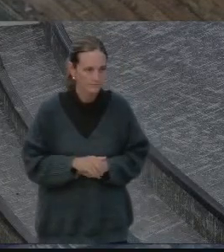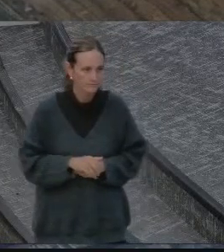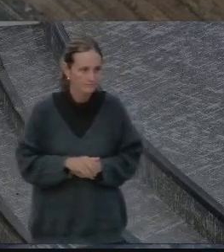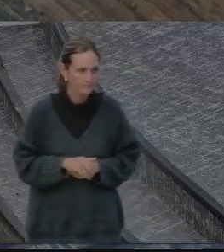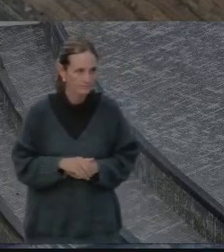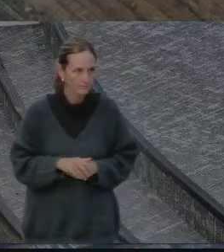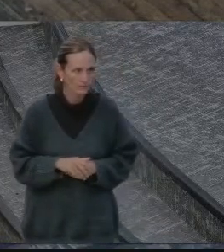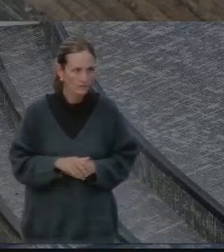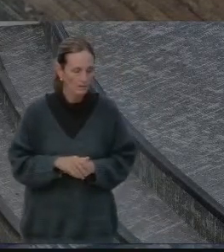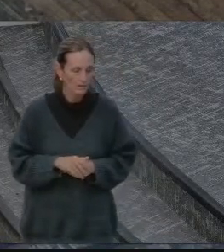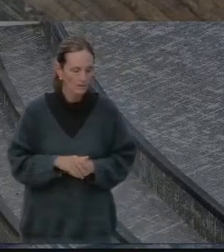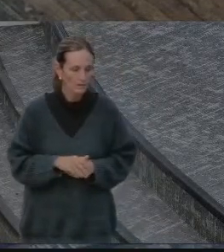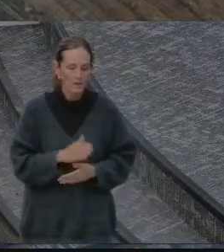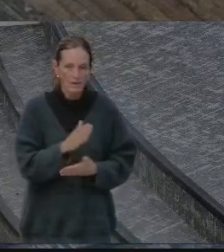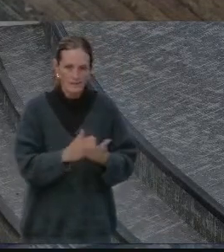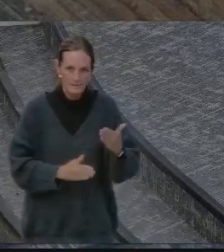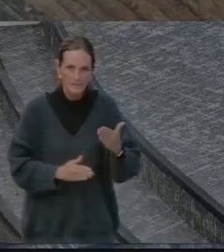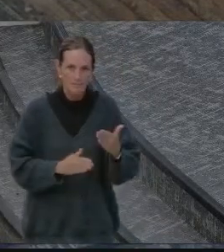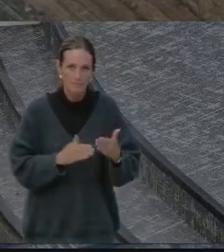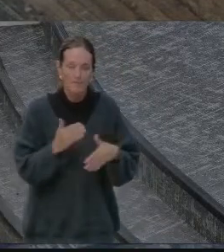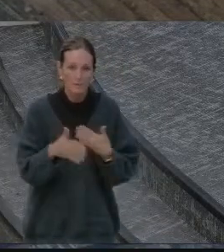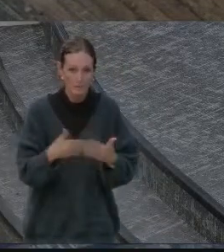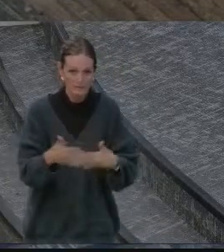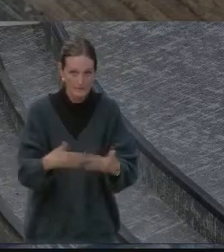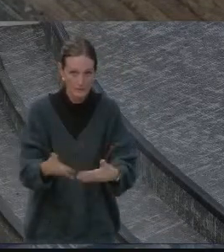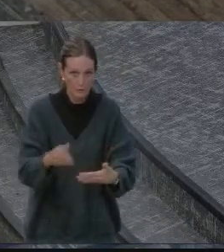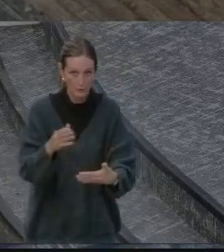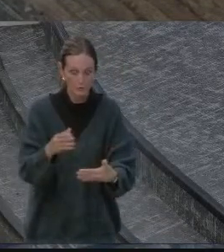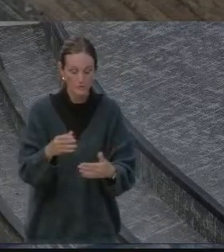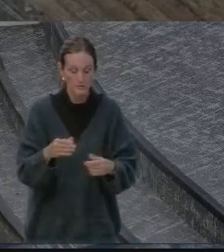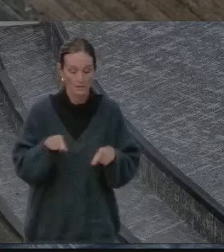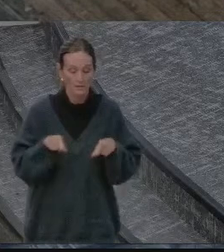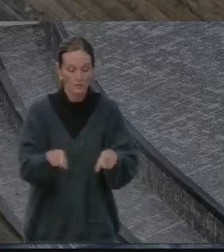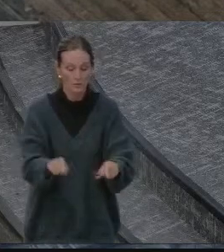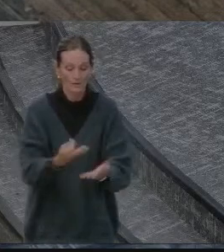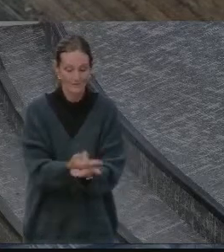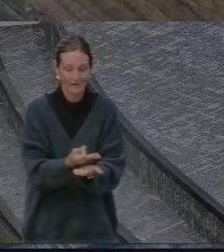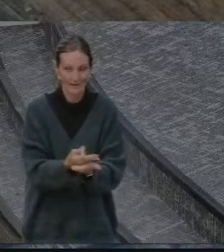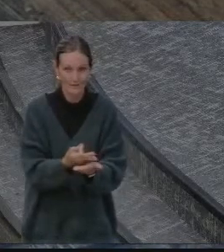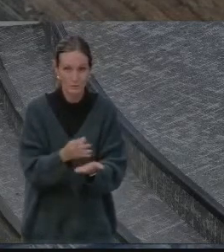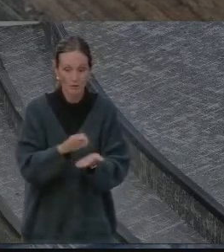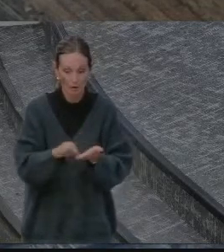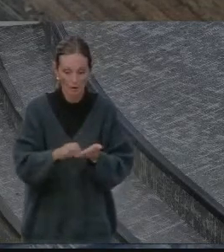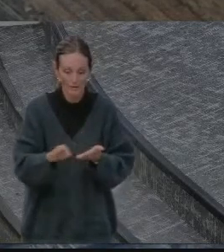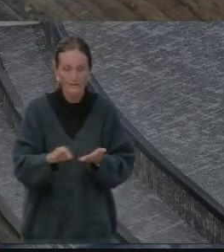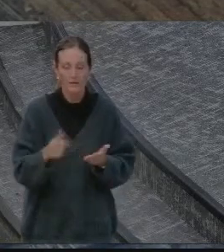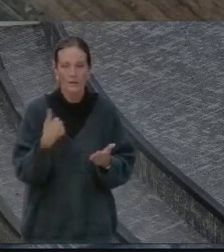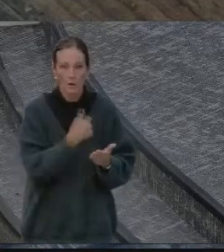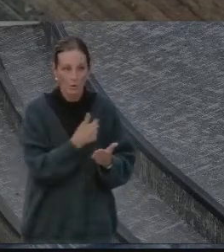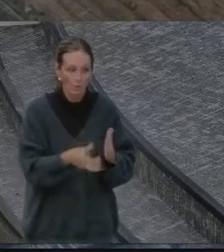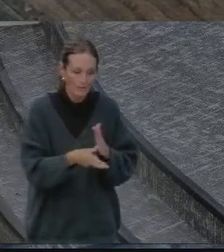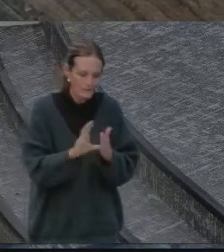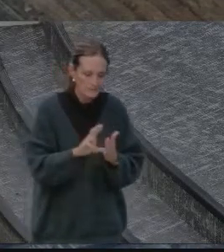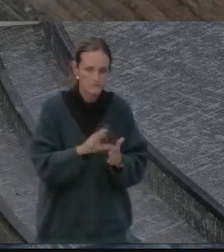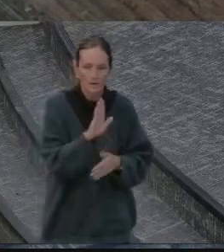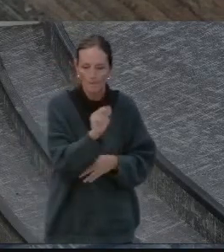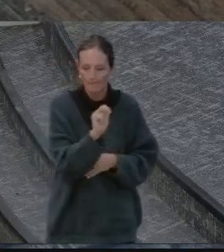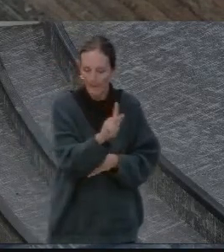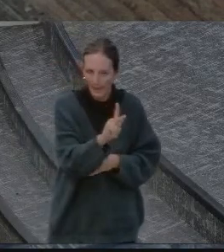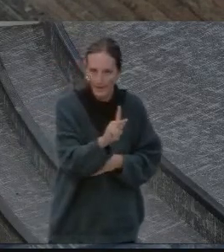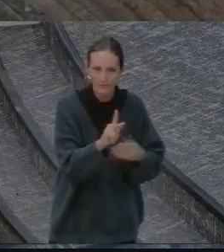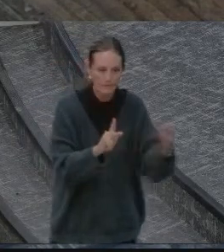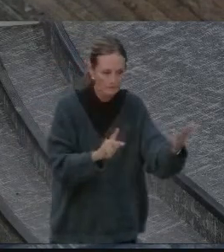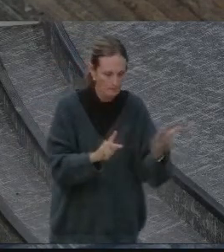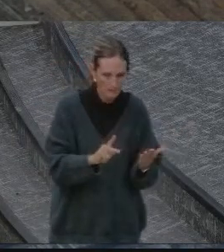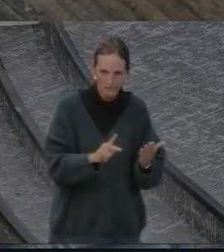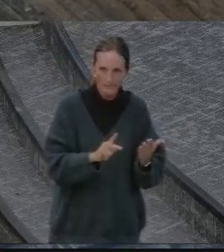And so some of the procedures that we'll do during our financial audit include, we look over the bank reconciliations that are prepared by